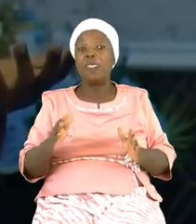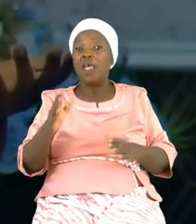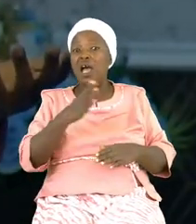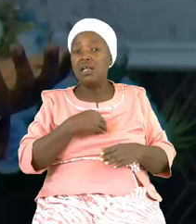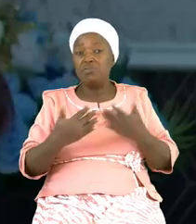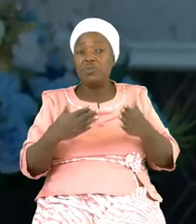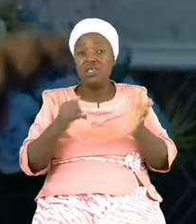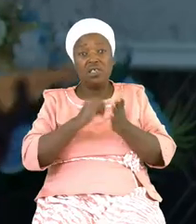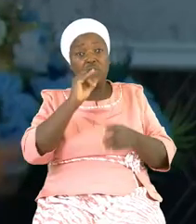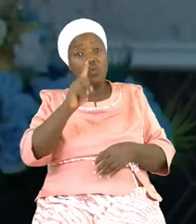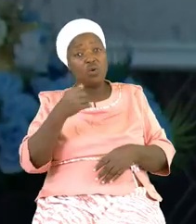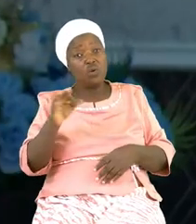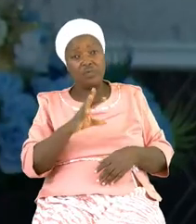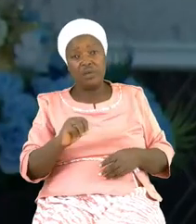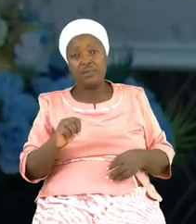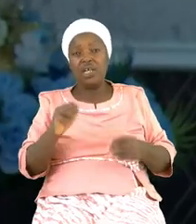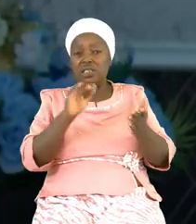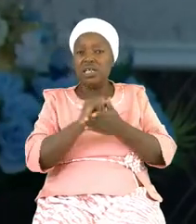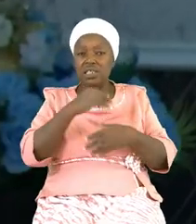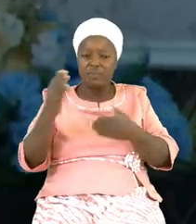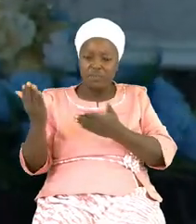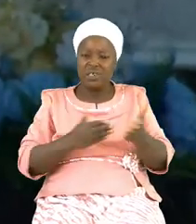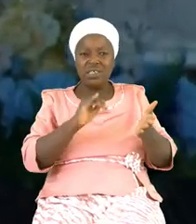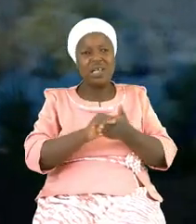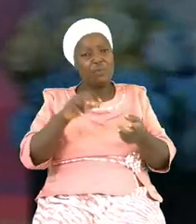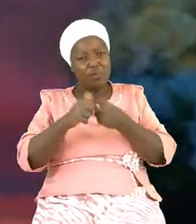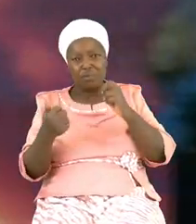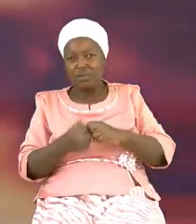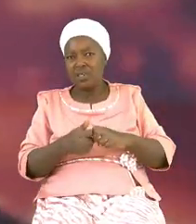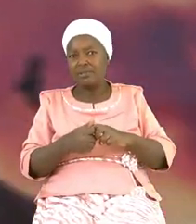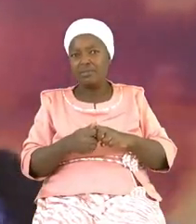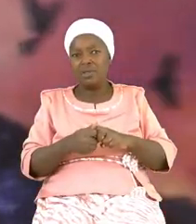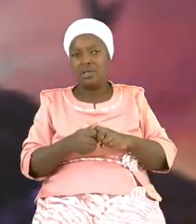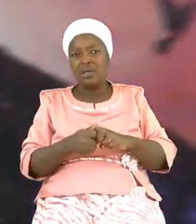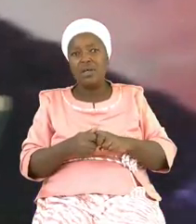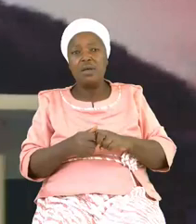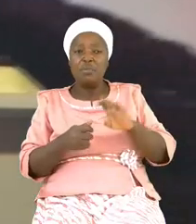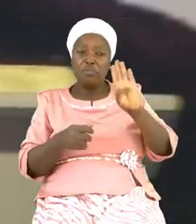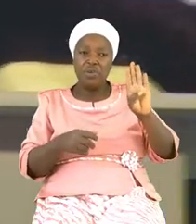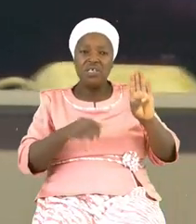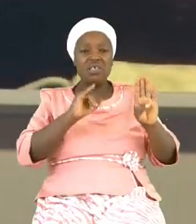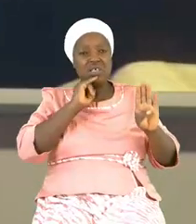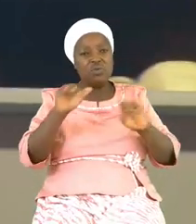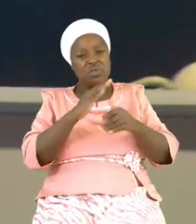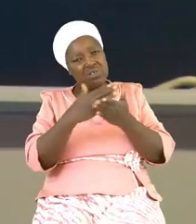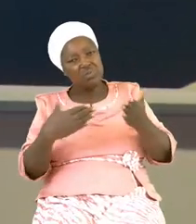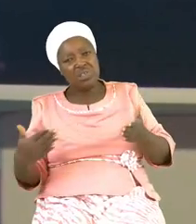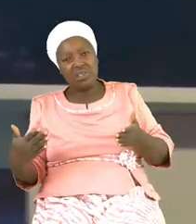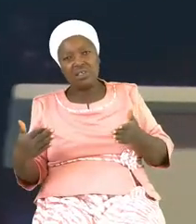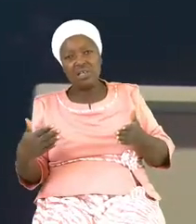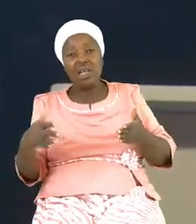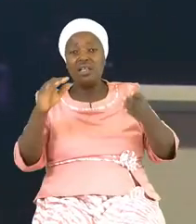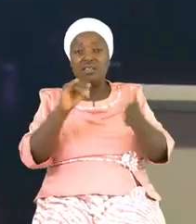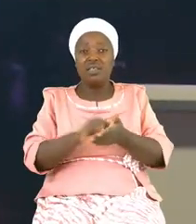them that is causing the enmity. B is doing something, you know, that